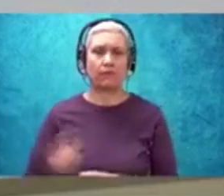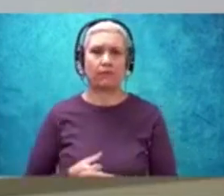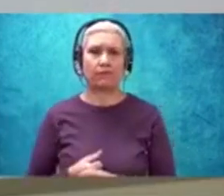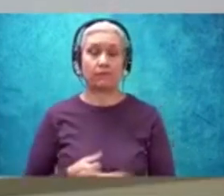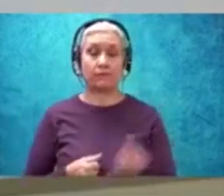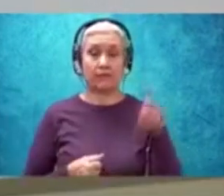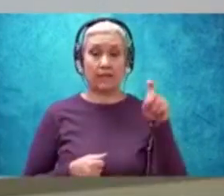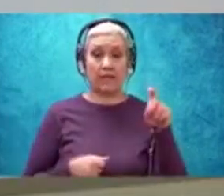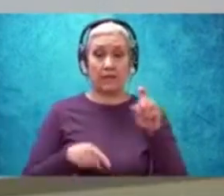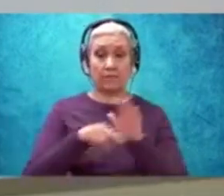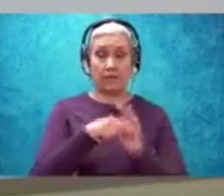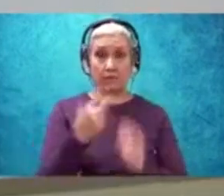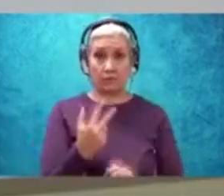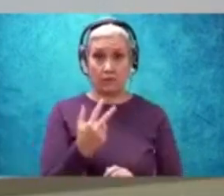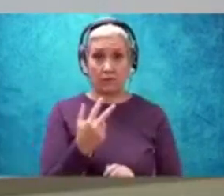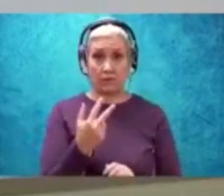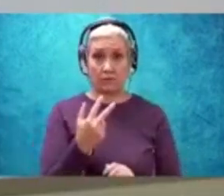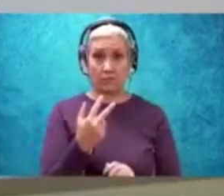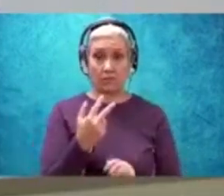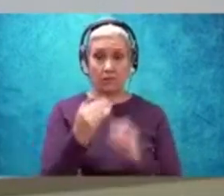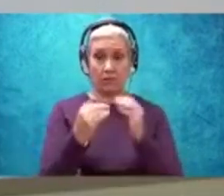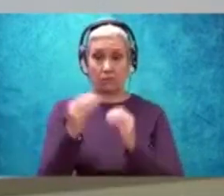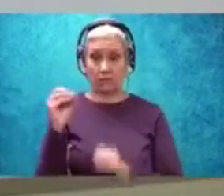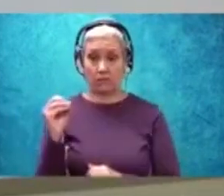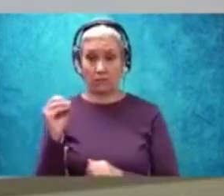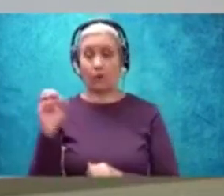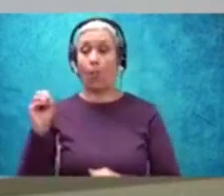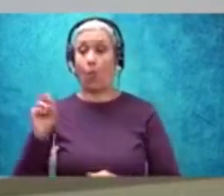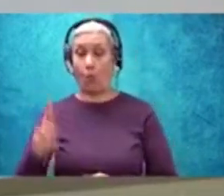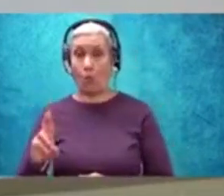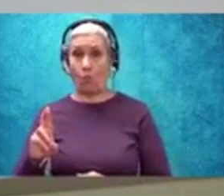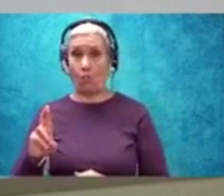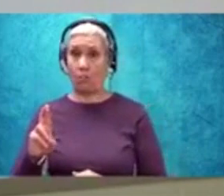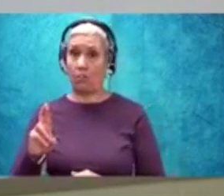where x minus 3 is equal to 0, or